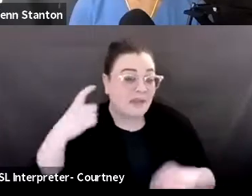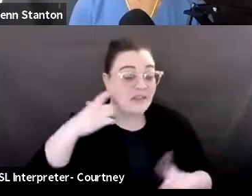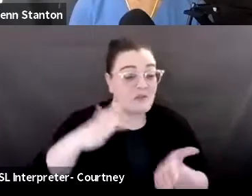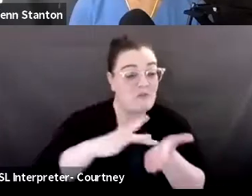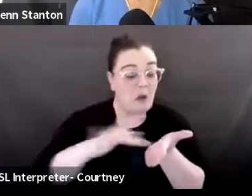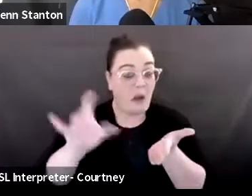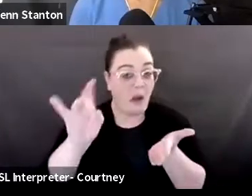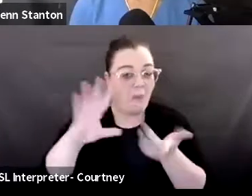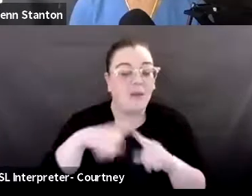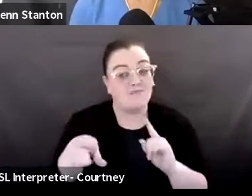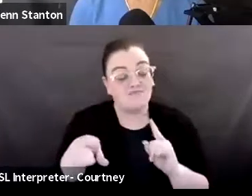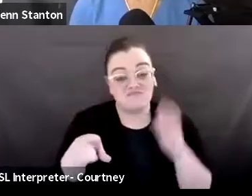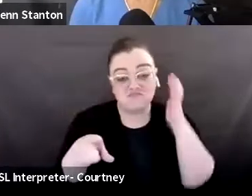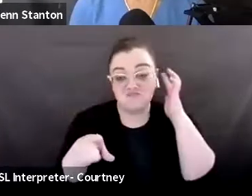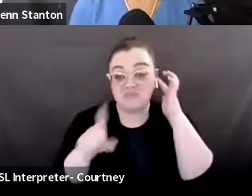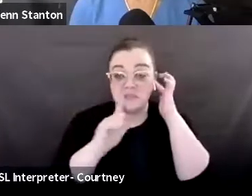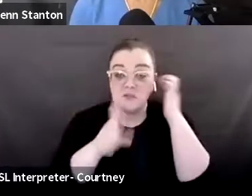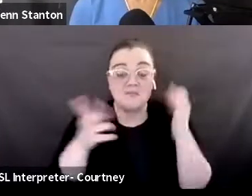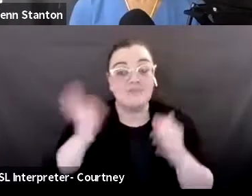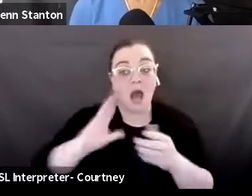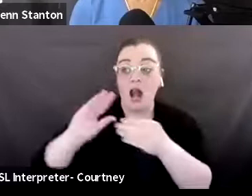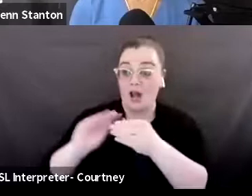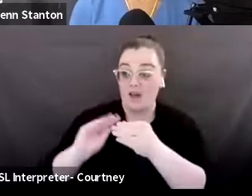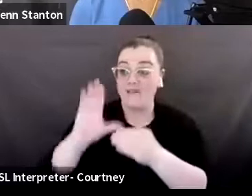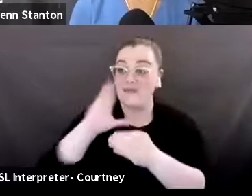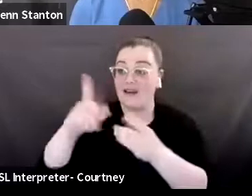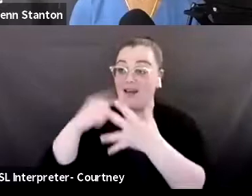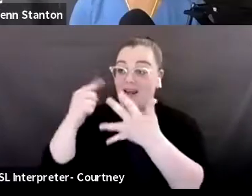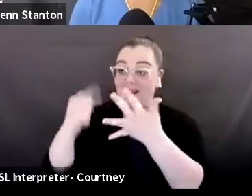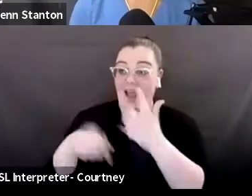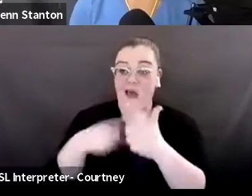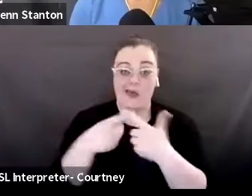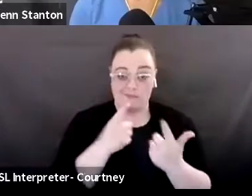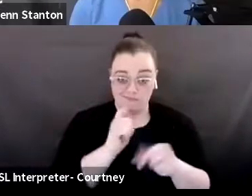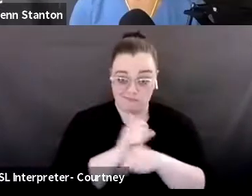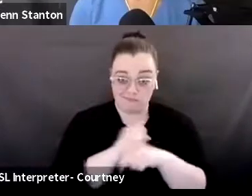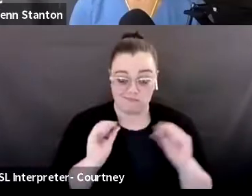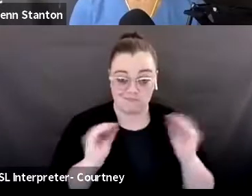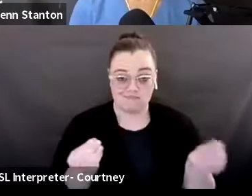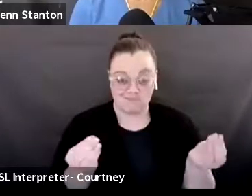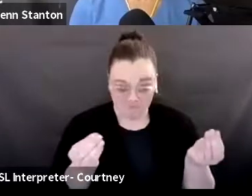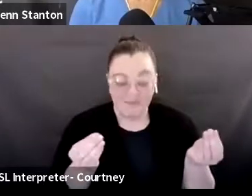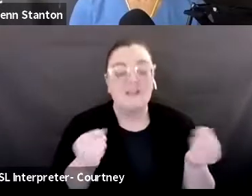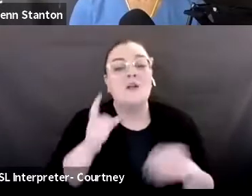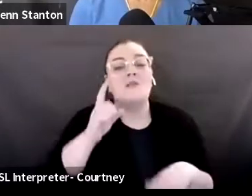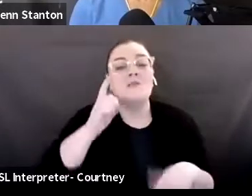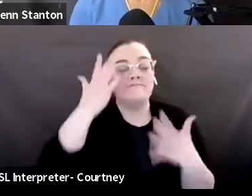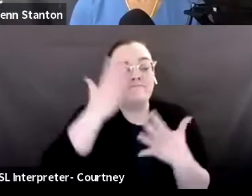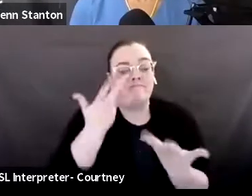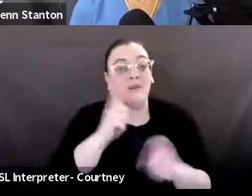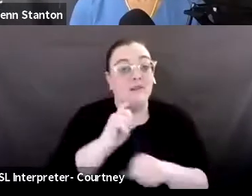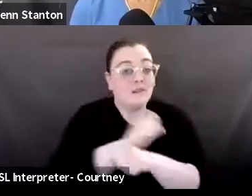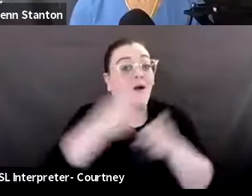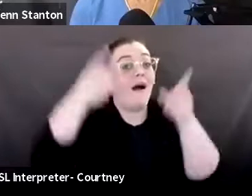hopes, and what the interesting thing is that it really created a reaction from